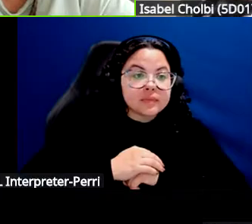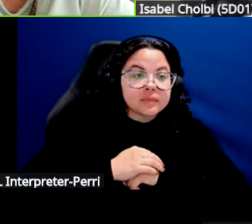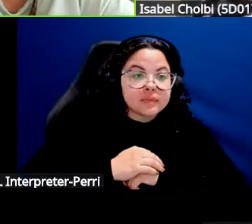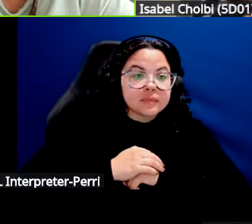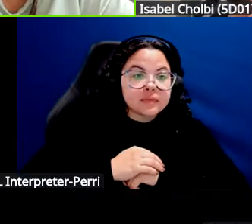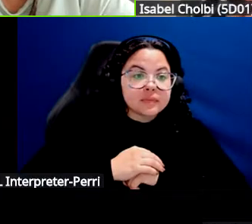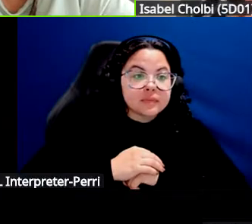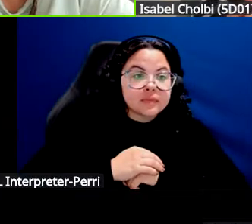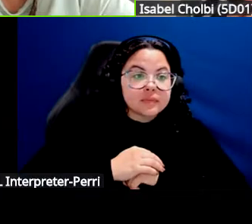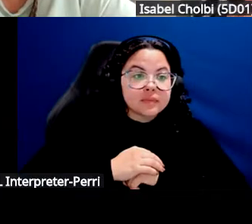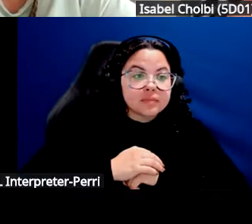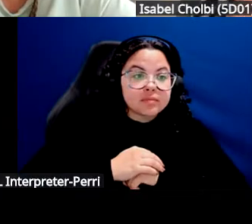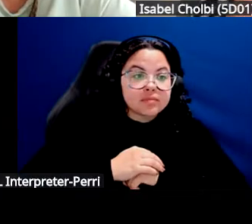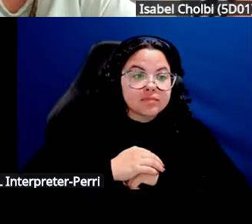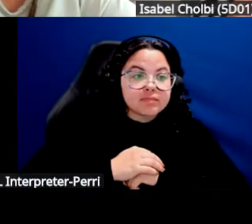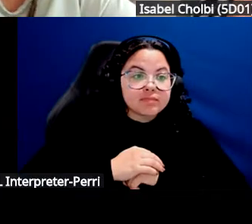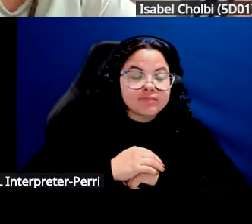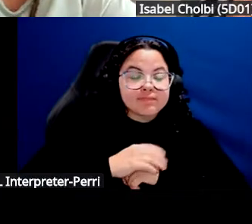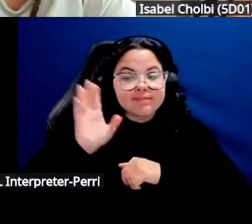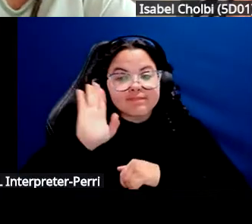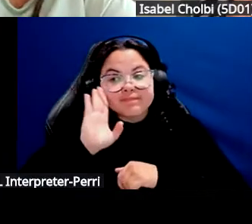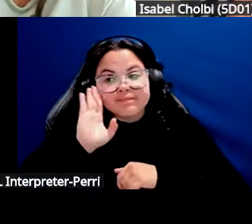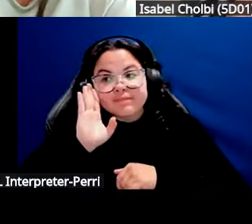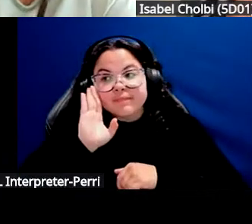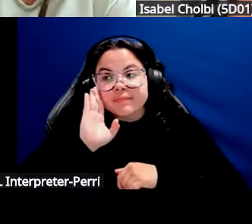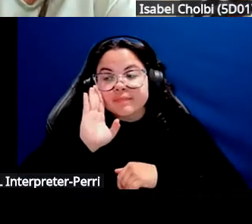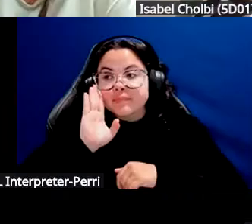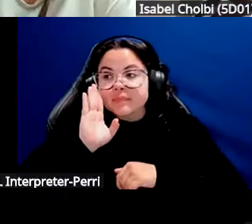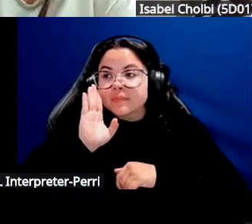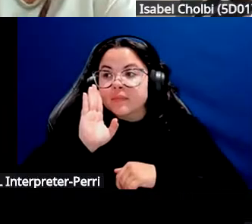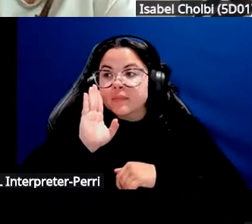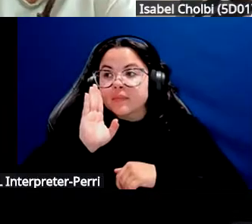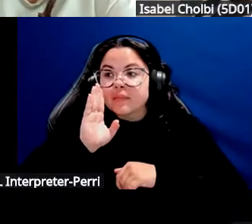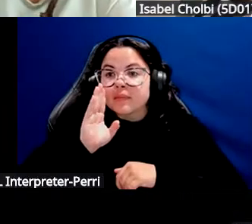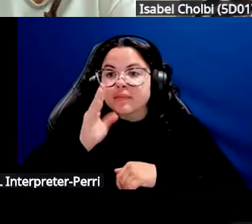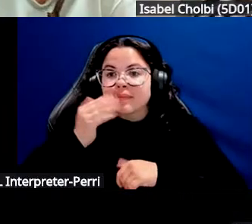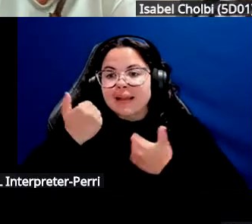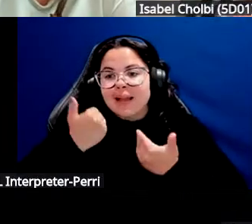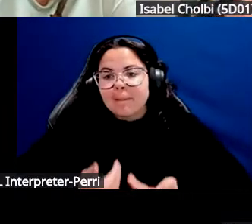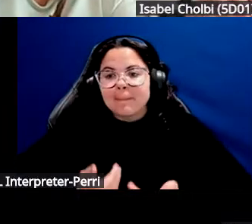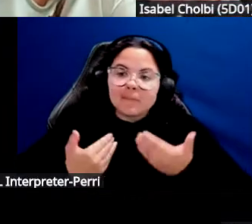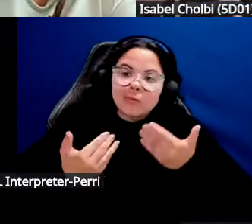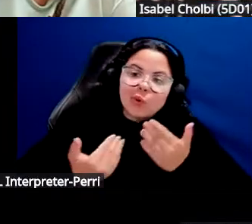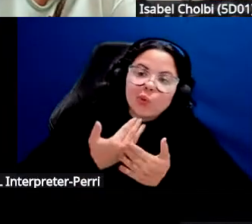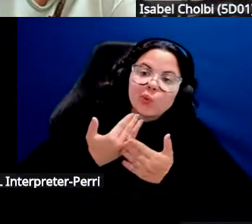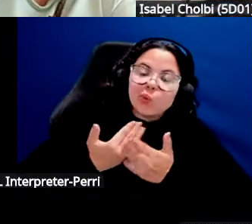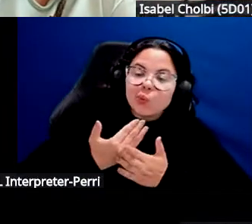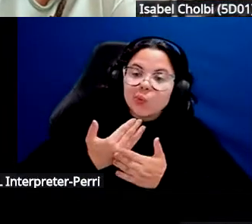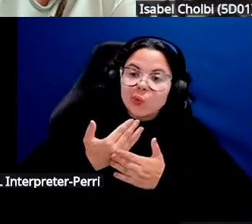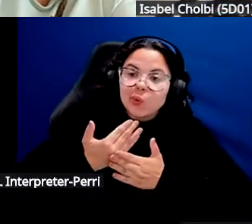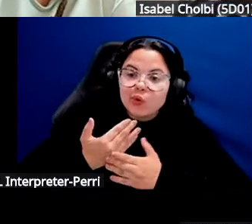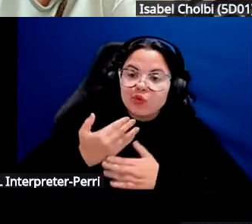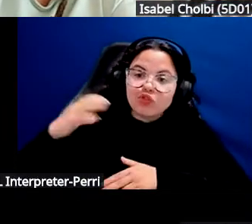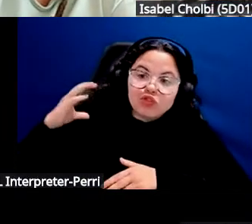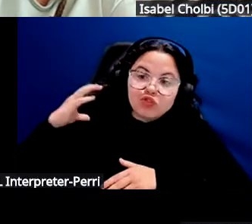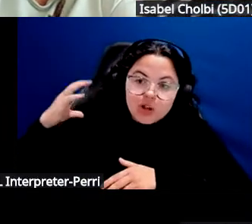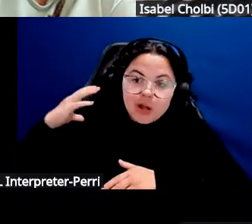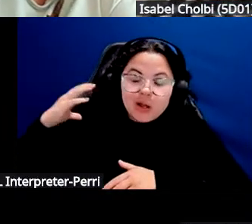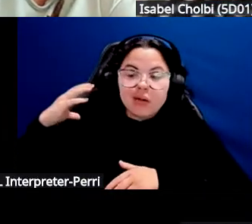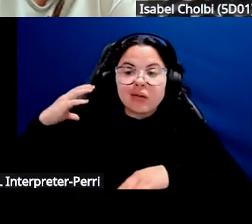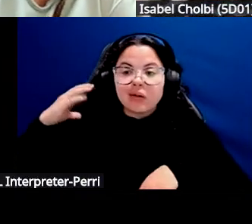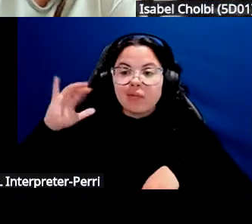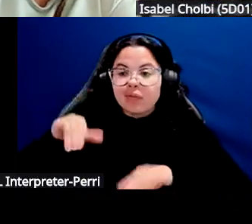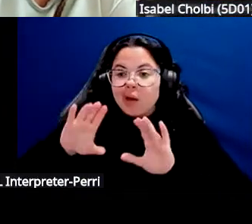Hey, this is Nate. I'm the relatively new chair, convener of